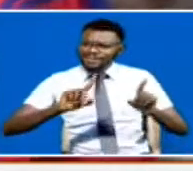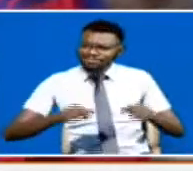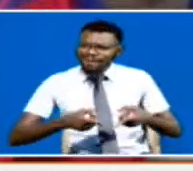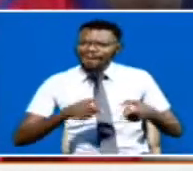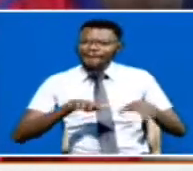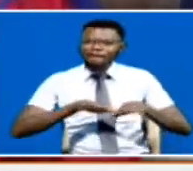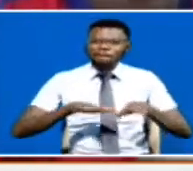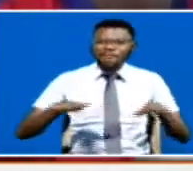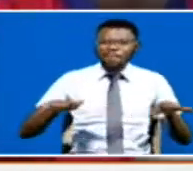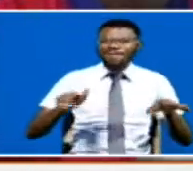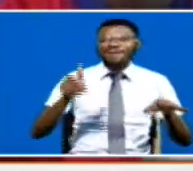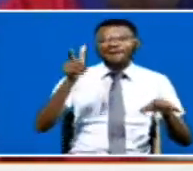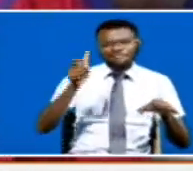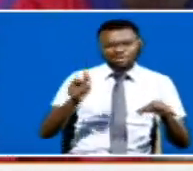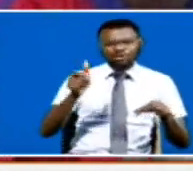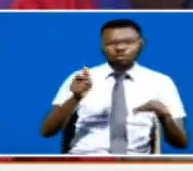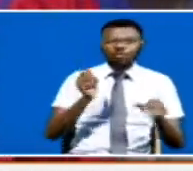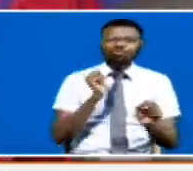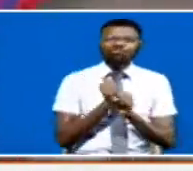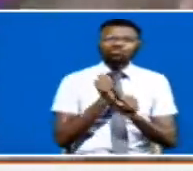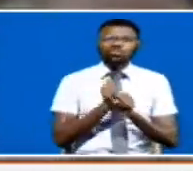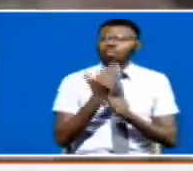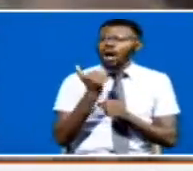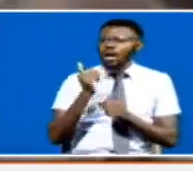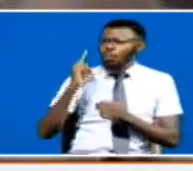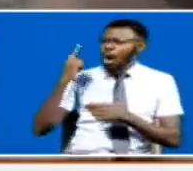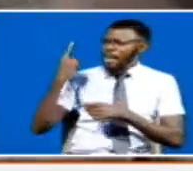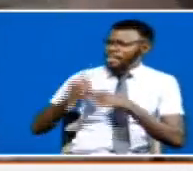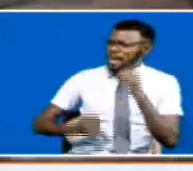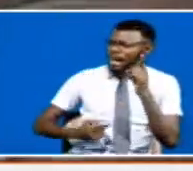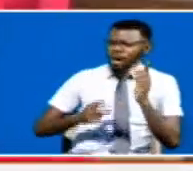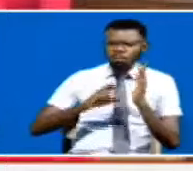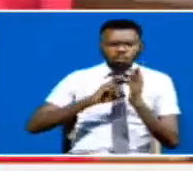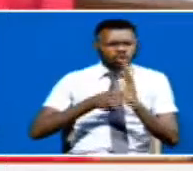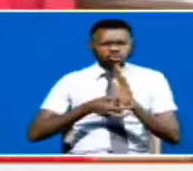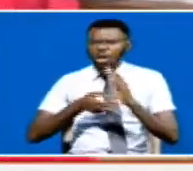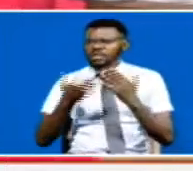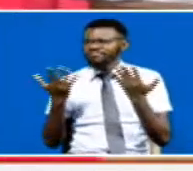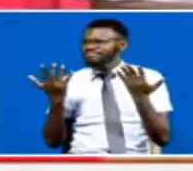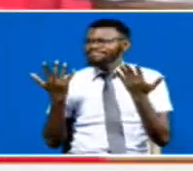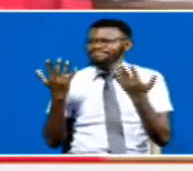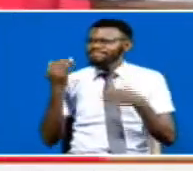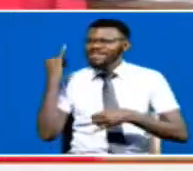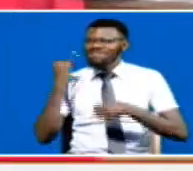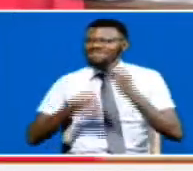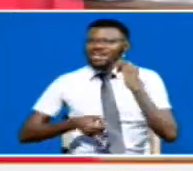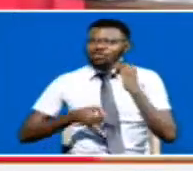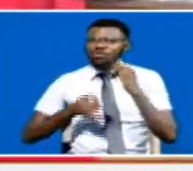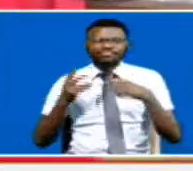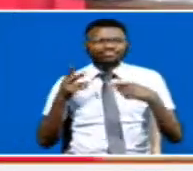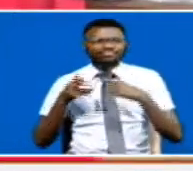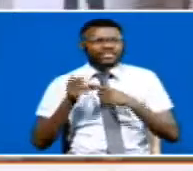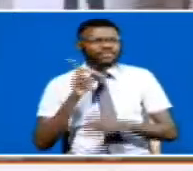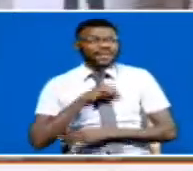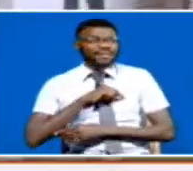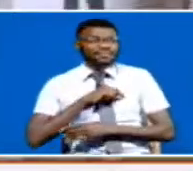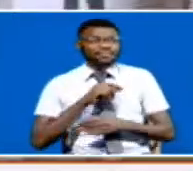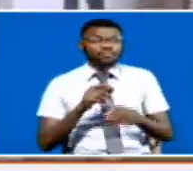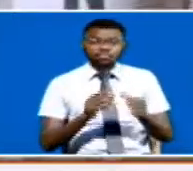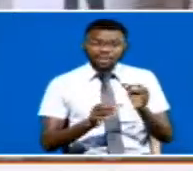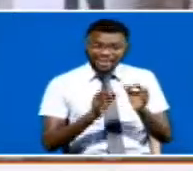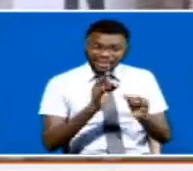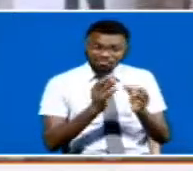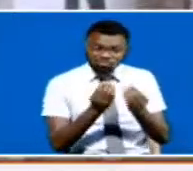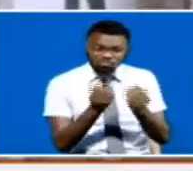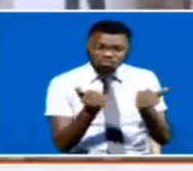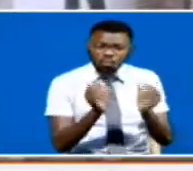year after the expiry of their one-year non-renewable contract. They say if the issues are not addressed,